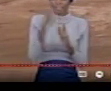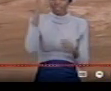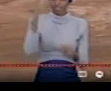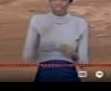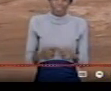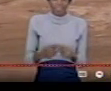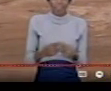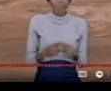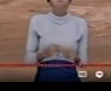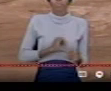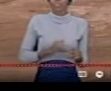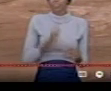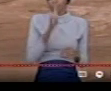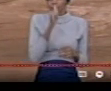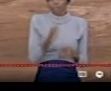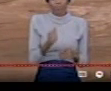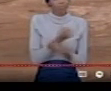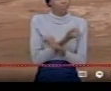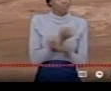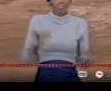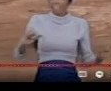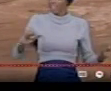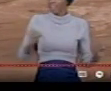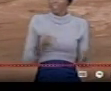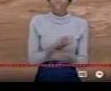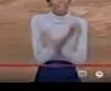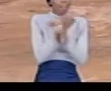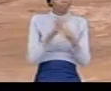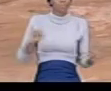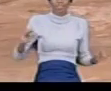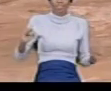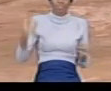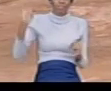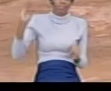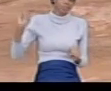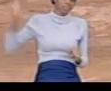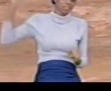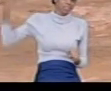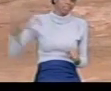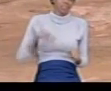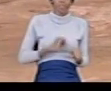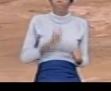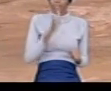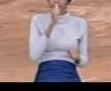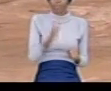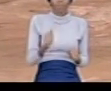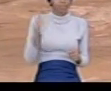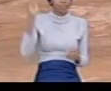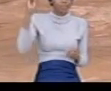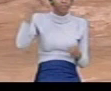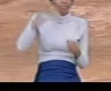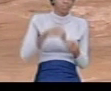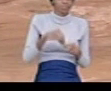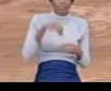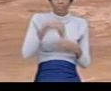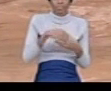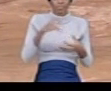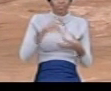Jesus' name. I'm saved, by the grace of God I am no more